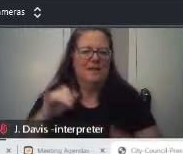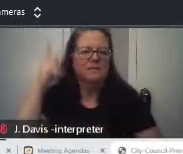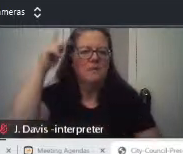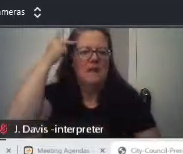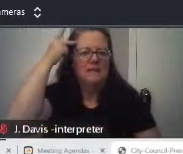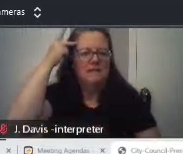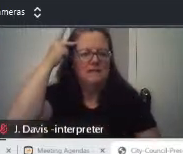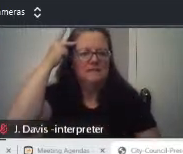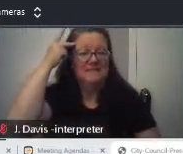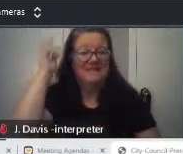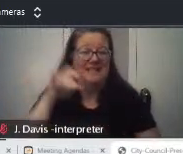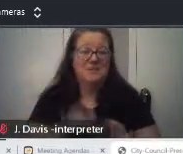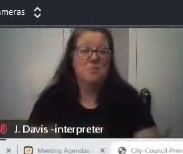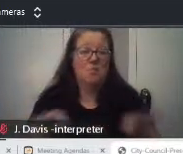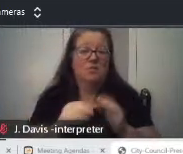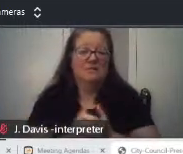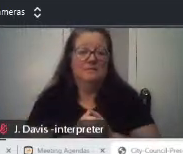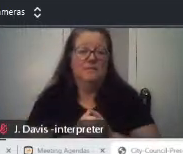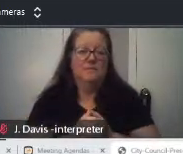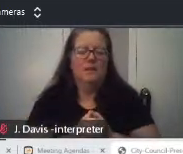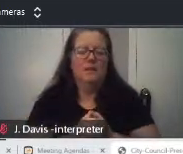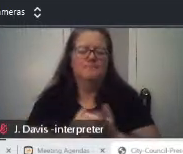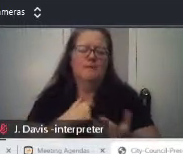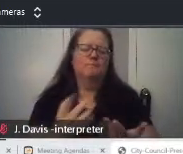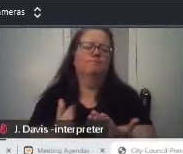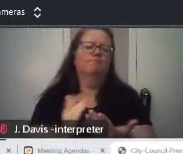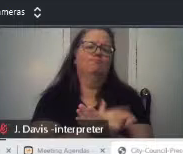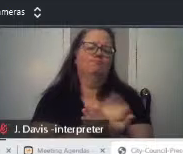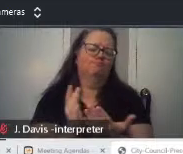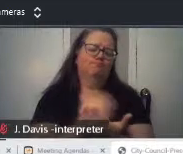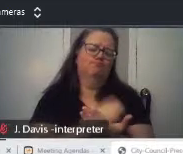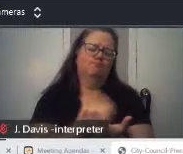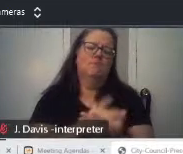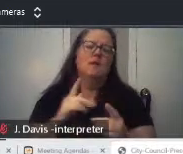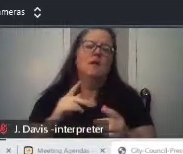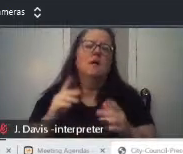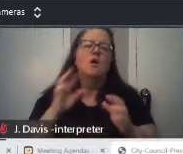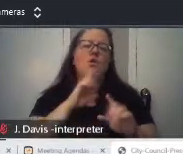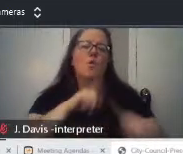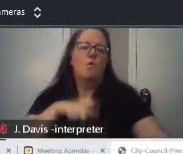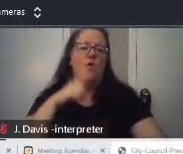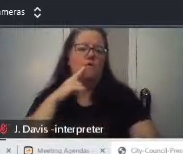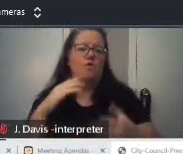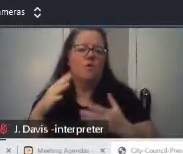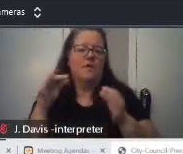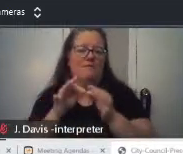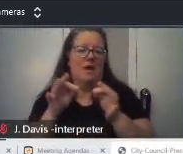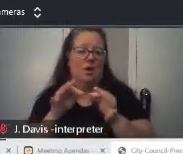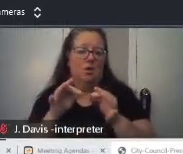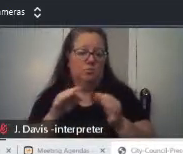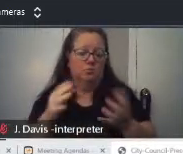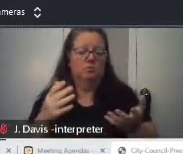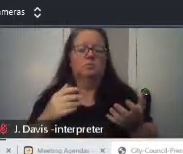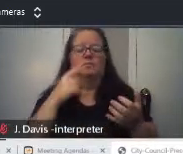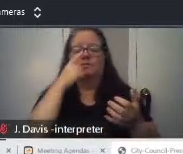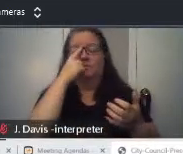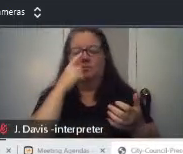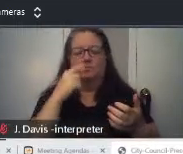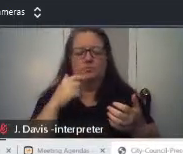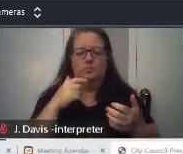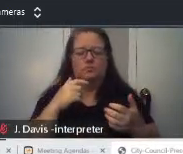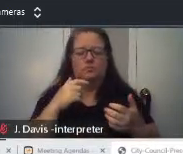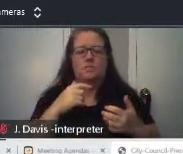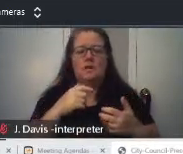matter. But I've gone through the appraisal report and looked at it and what they were considering, and I